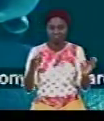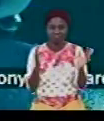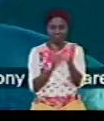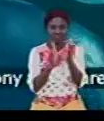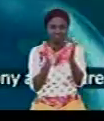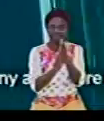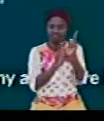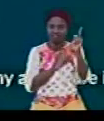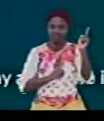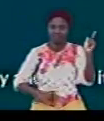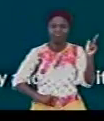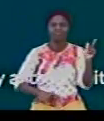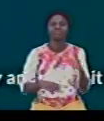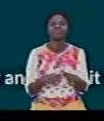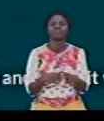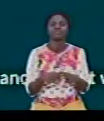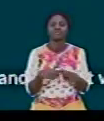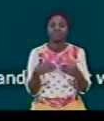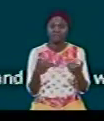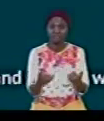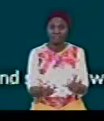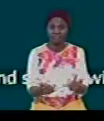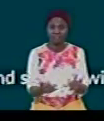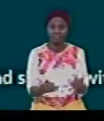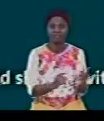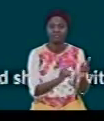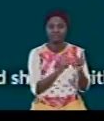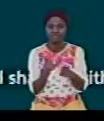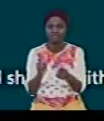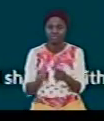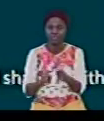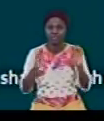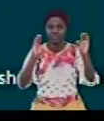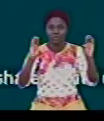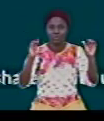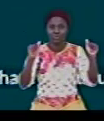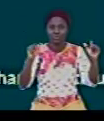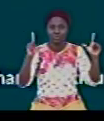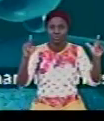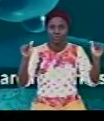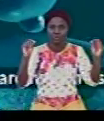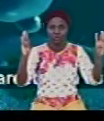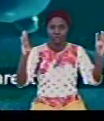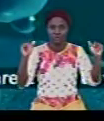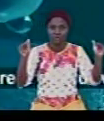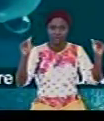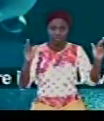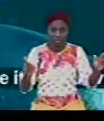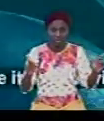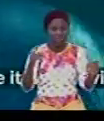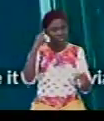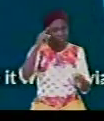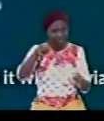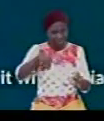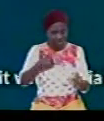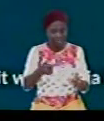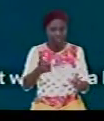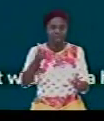Lord. We now take you to Calabar for another testimony. Calabar